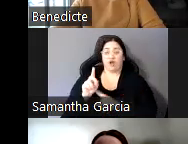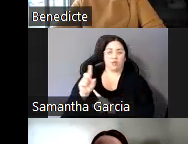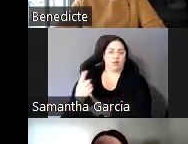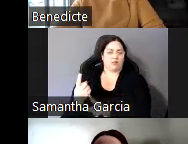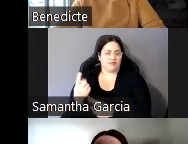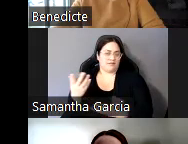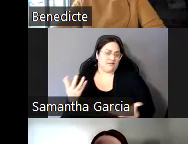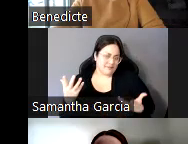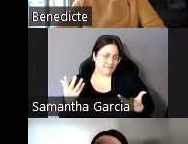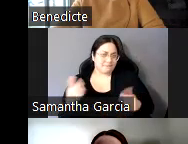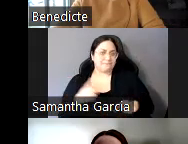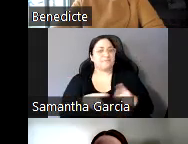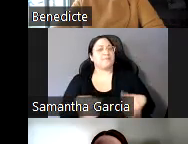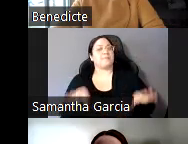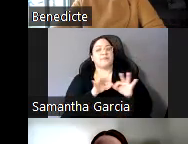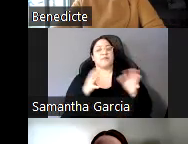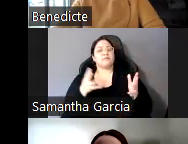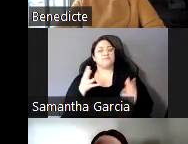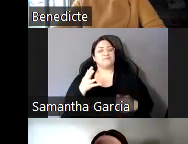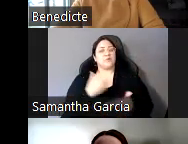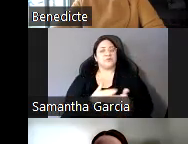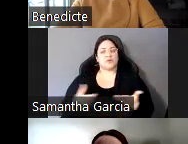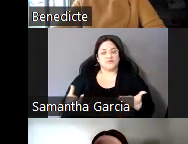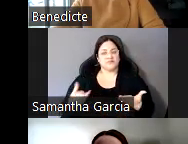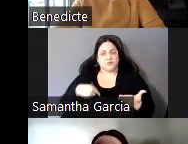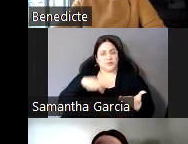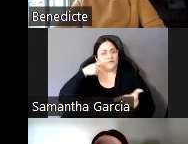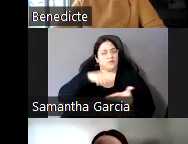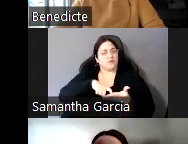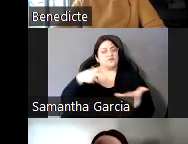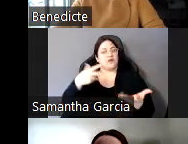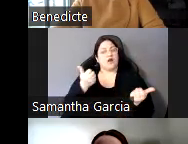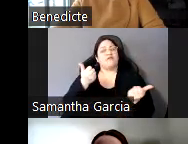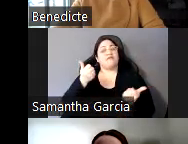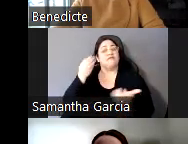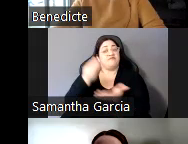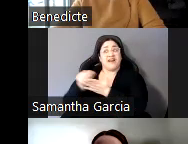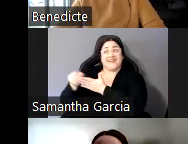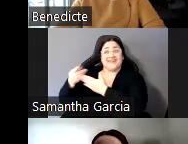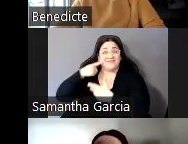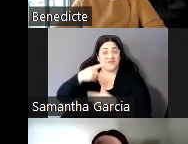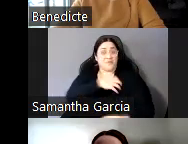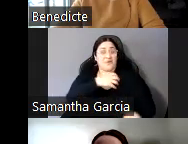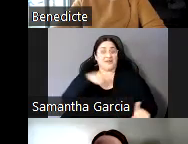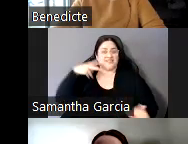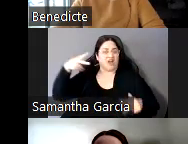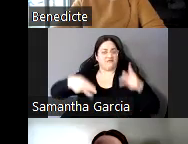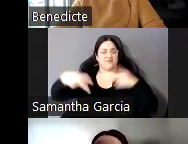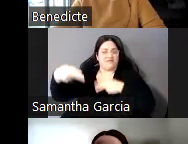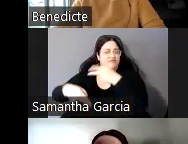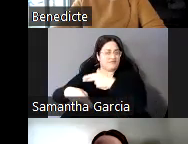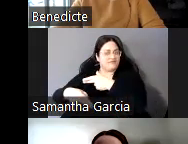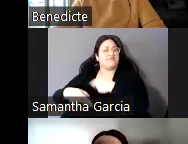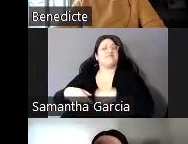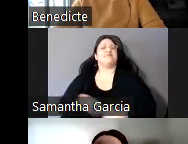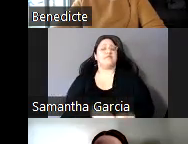do with resourcing. We've seen a lot of defunding of the police. Technical investigations take a lot of time, resources, and we need technology.